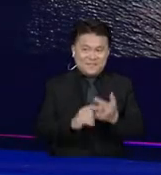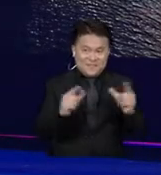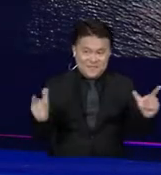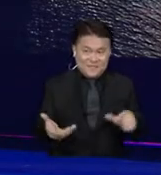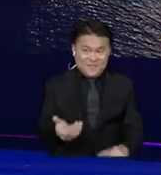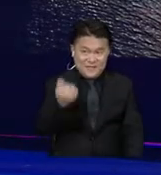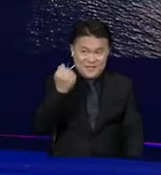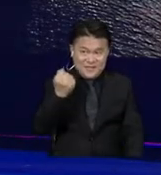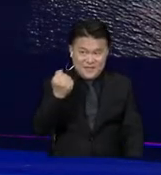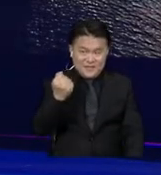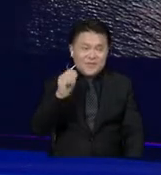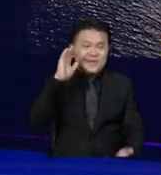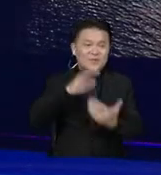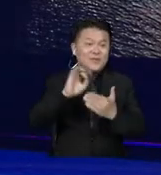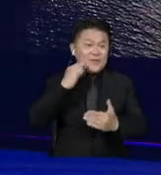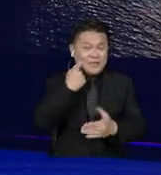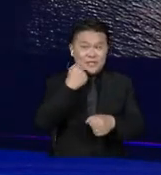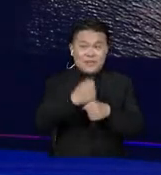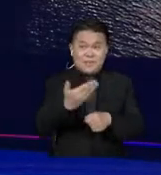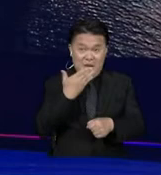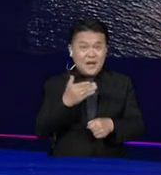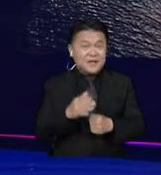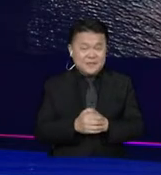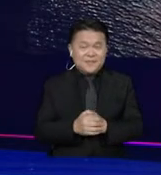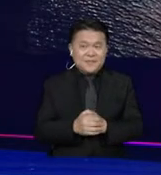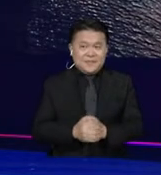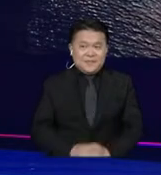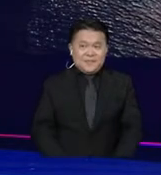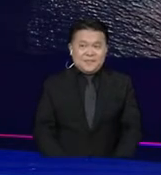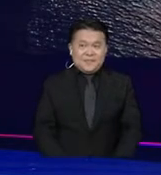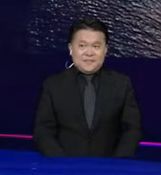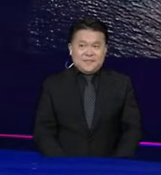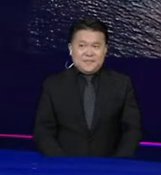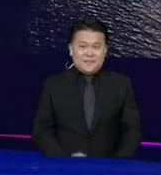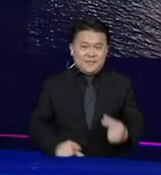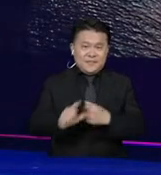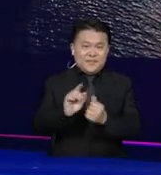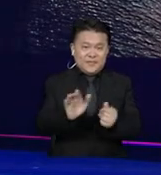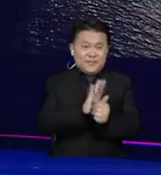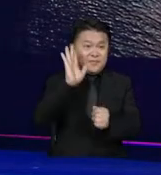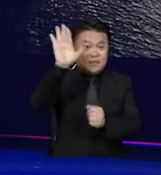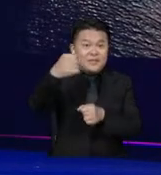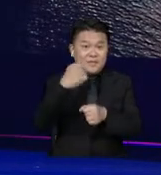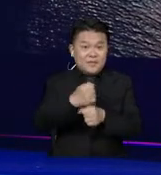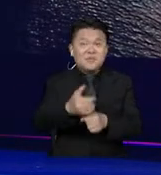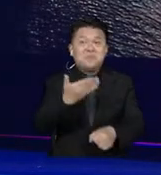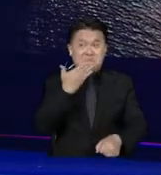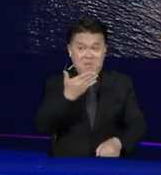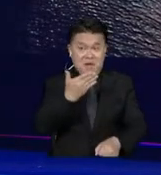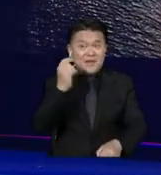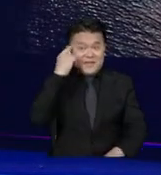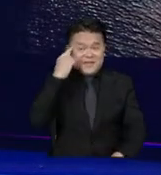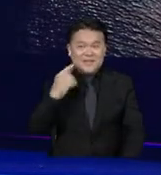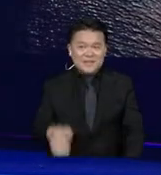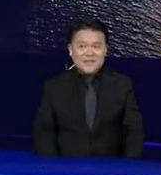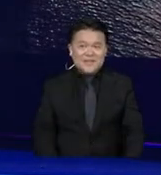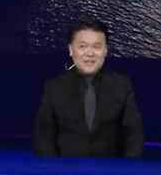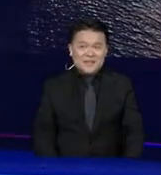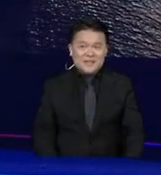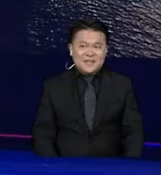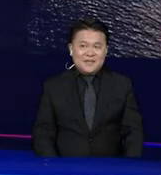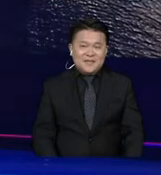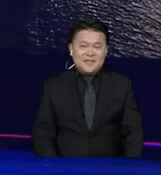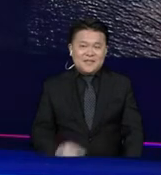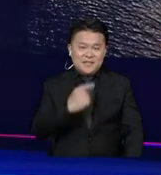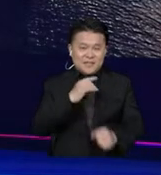the highest beauty. I think we can build a friendlier future. And I leave you with these two unlikely